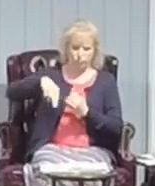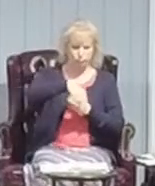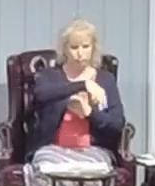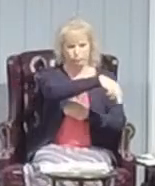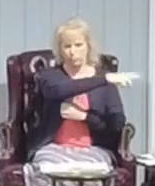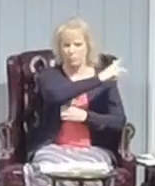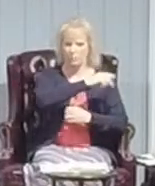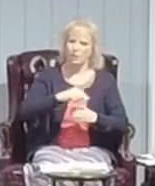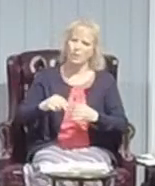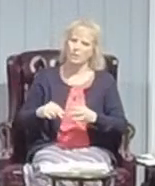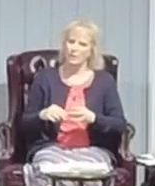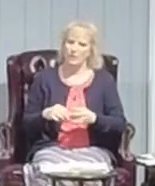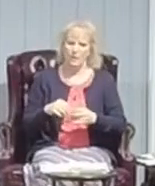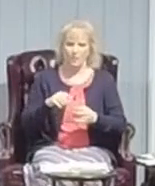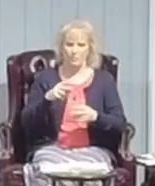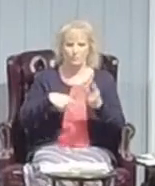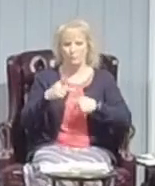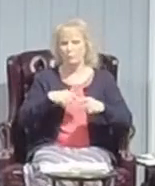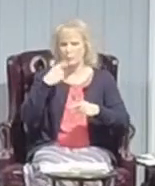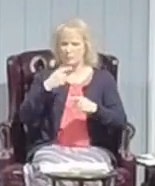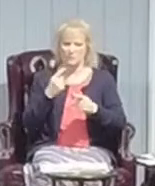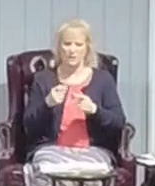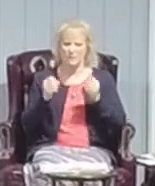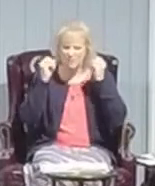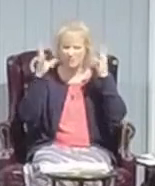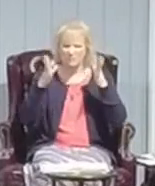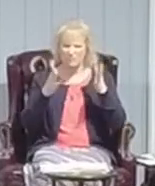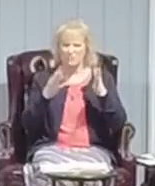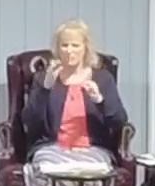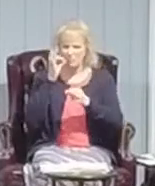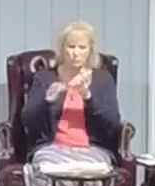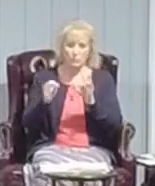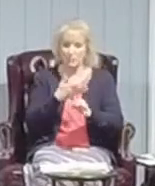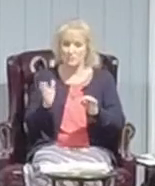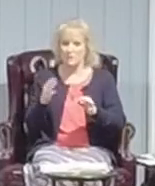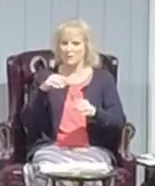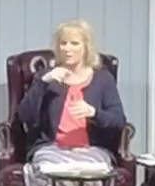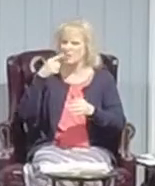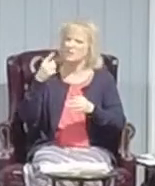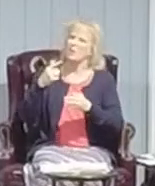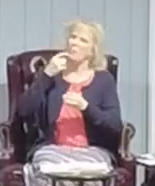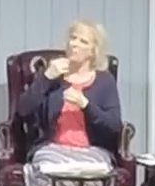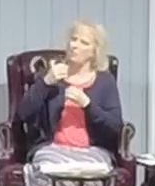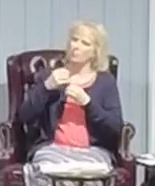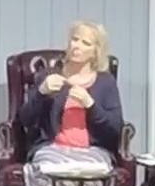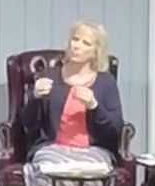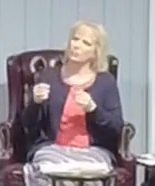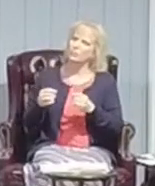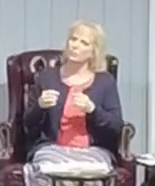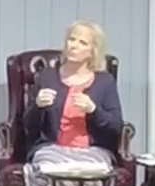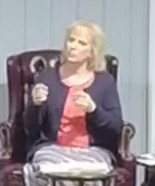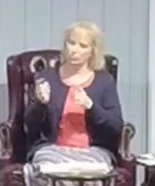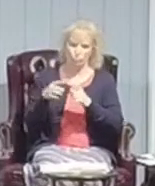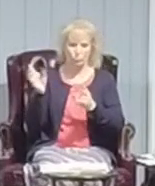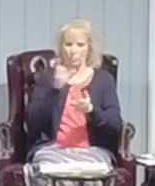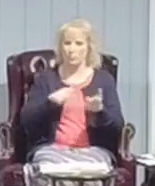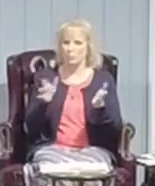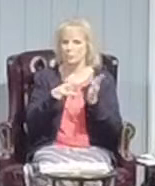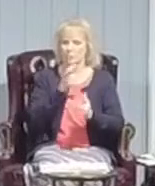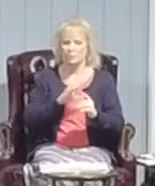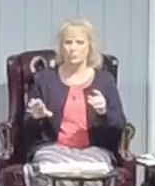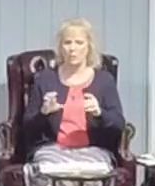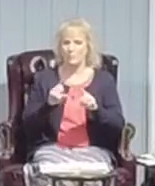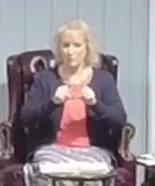mean things and spitting on the Lord Jesus Christ. And so I can talk about what all those others have done to the Lord Jesus Christ, but